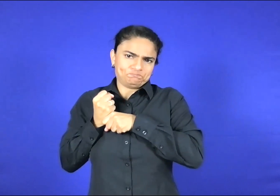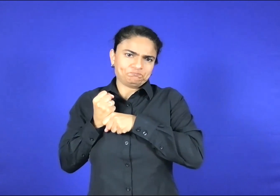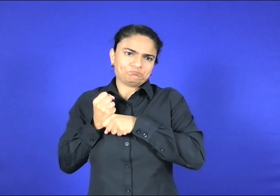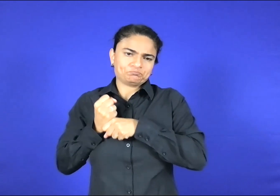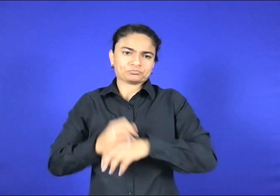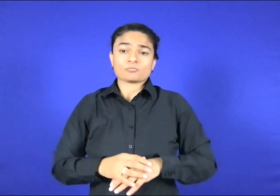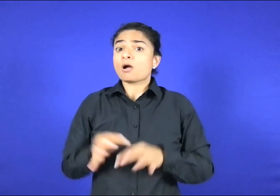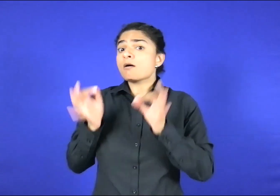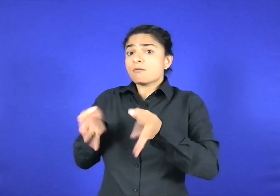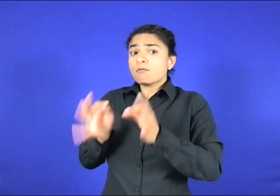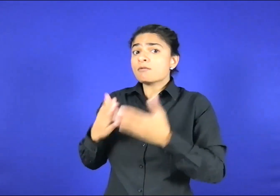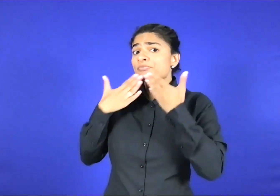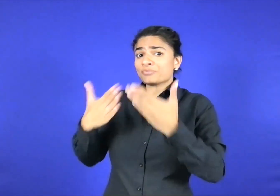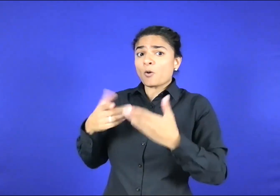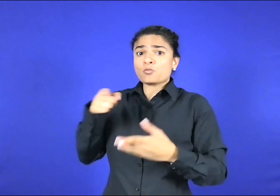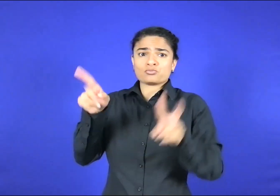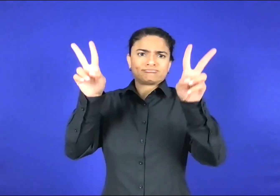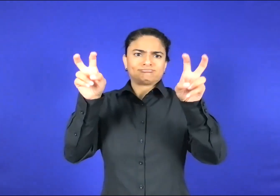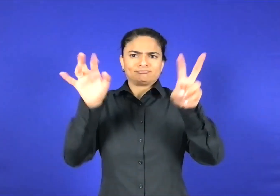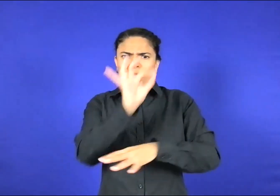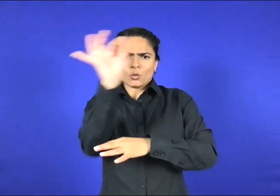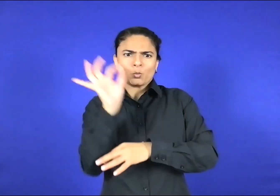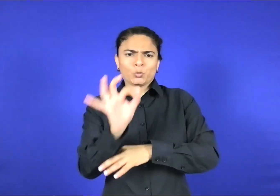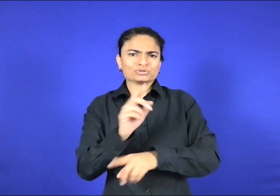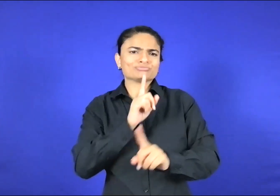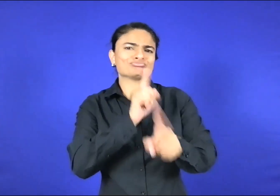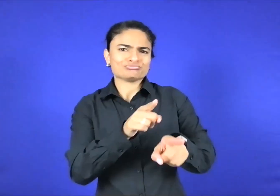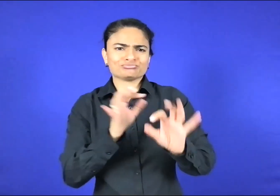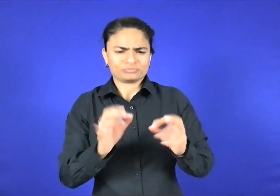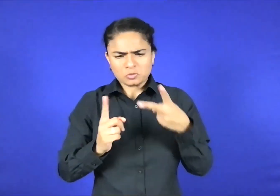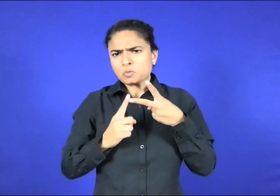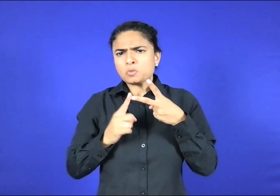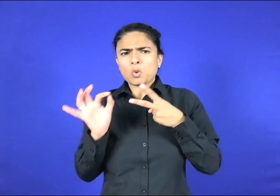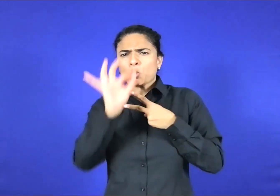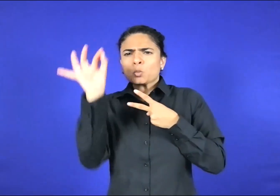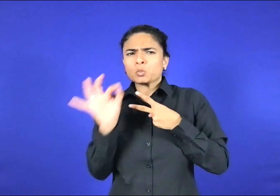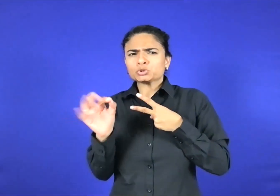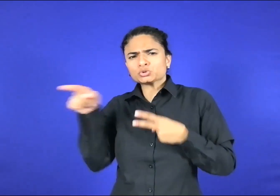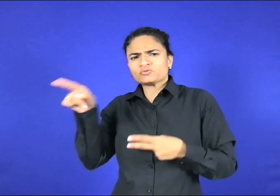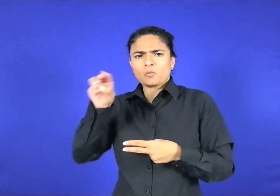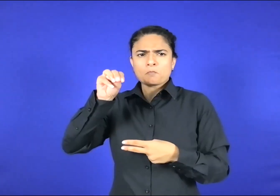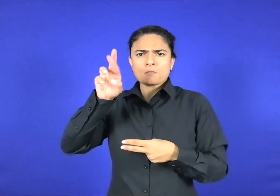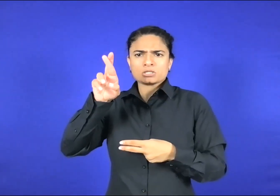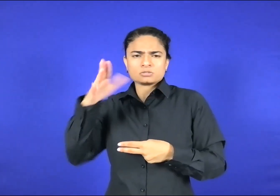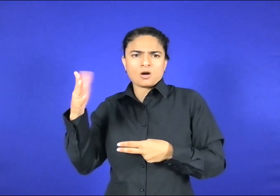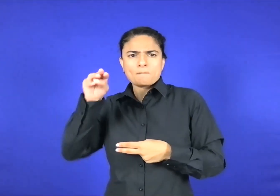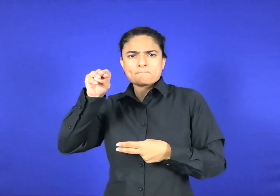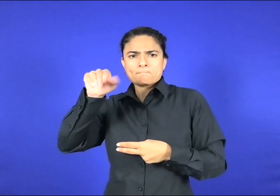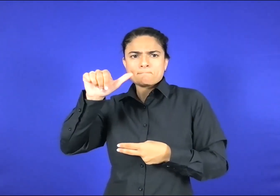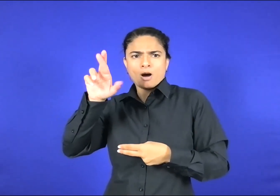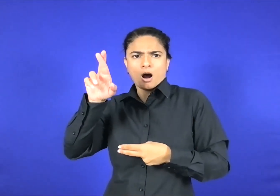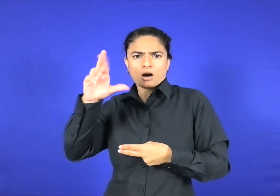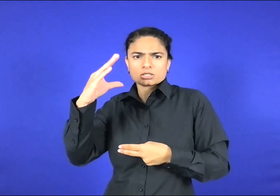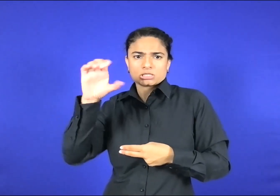Marcel regarding Rwanda. What are the institutional arrangements of the